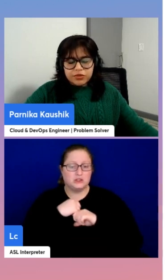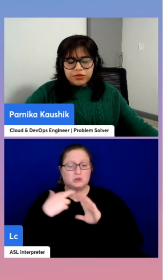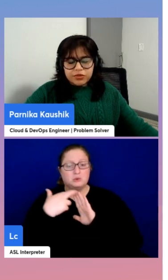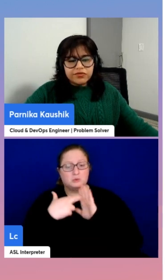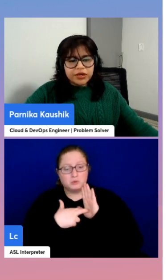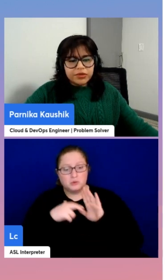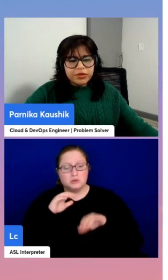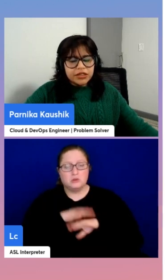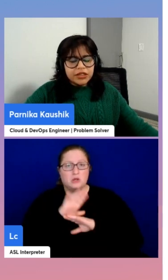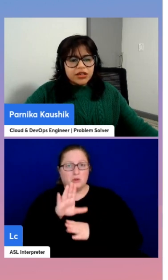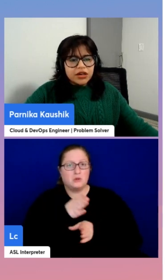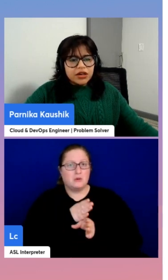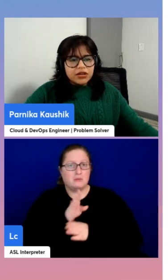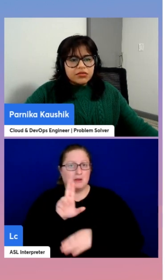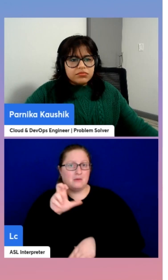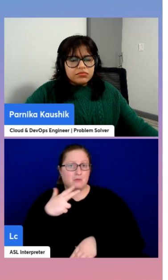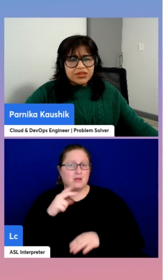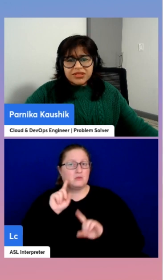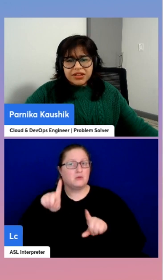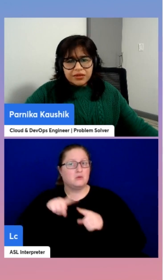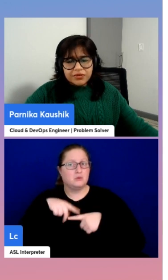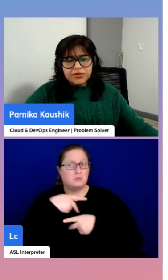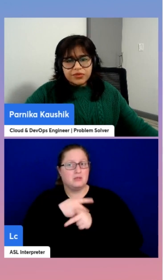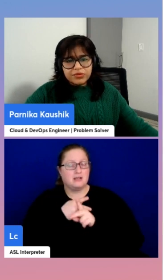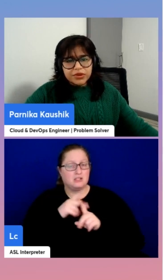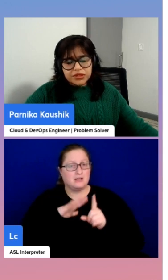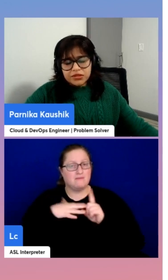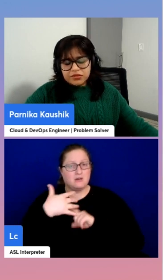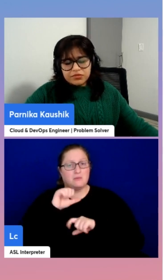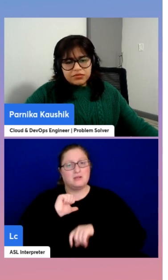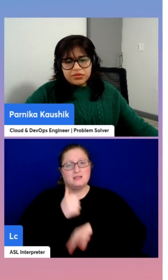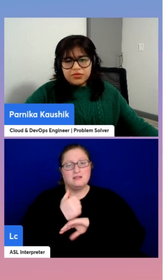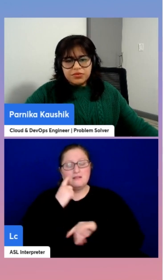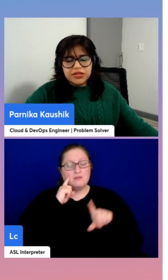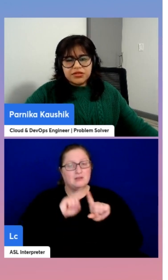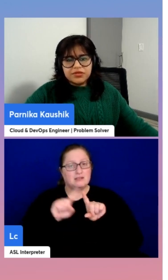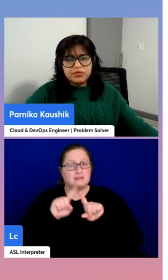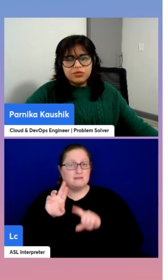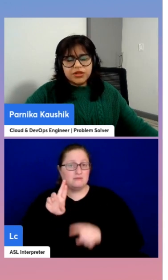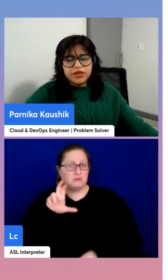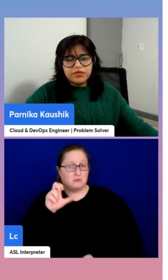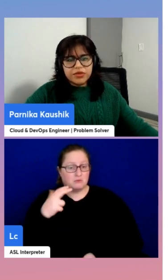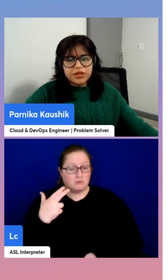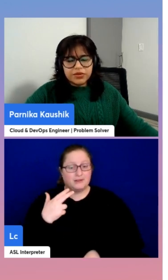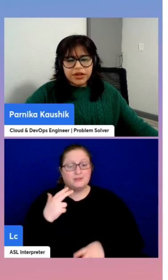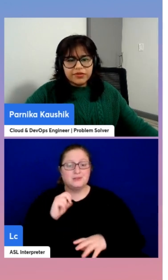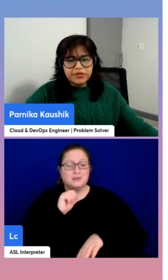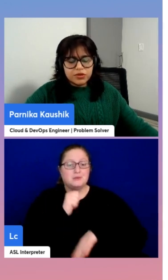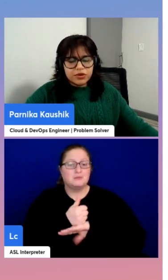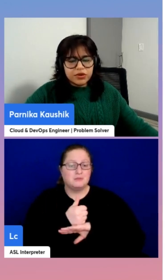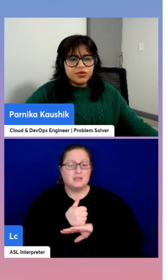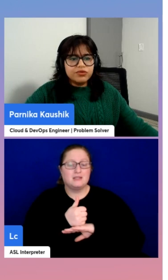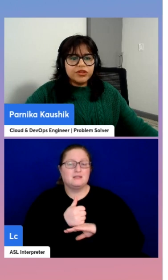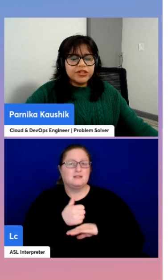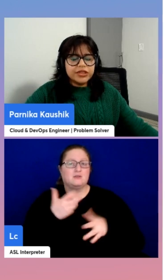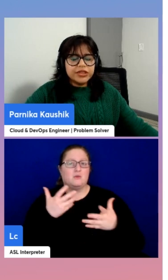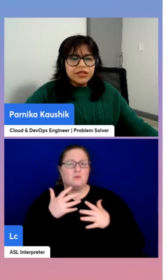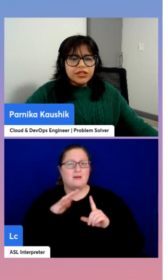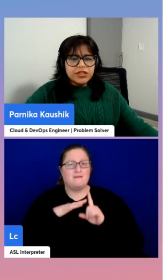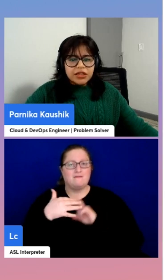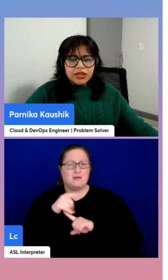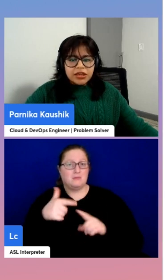going to your production environment. You could set it up for different branches, basis of what environments you have, and so on and so